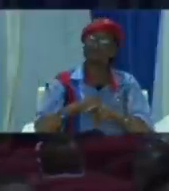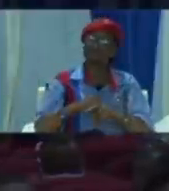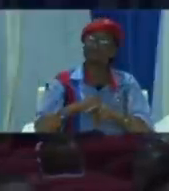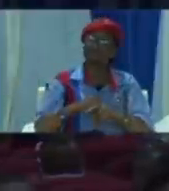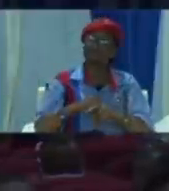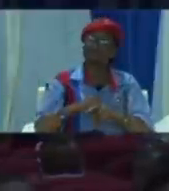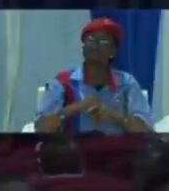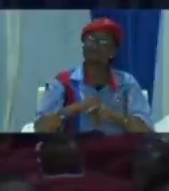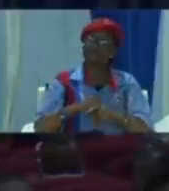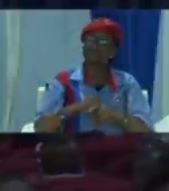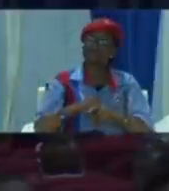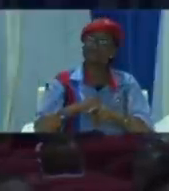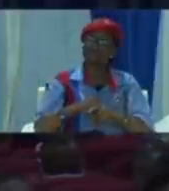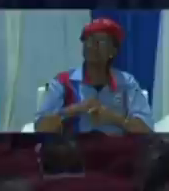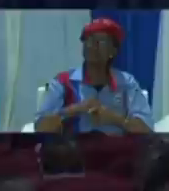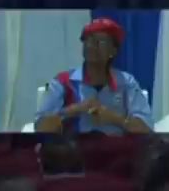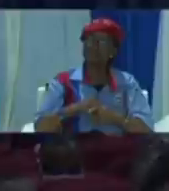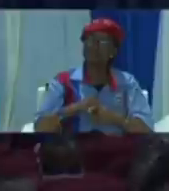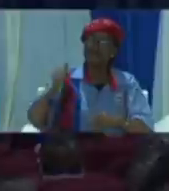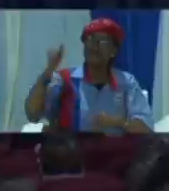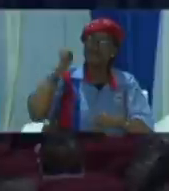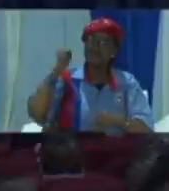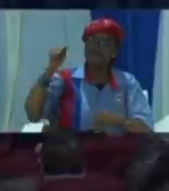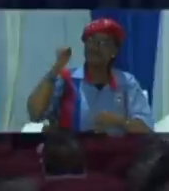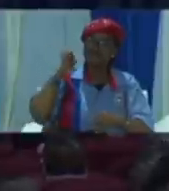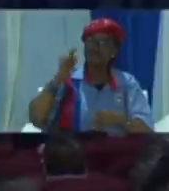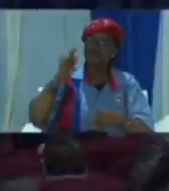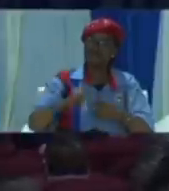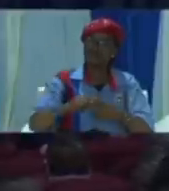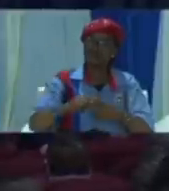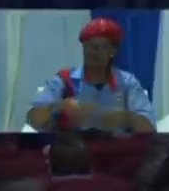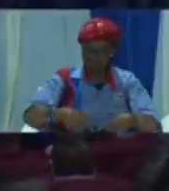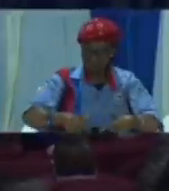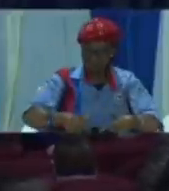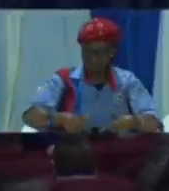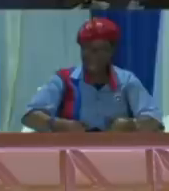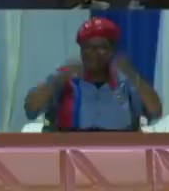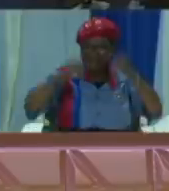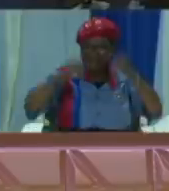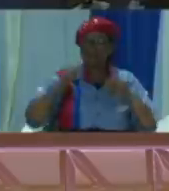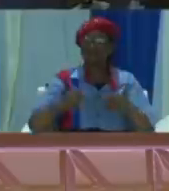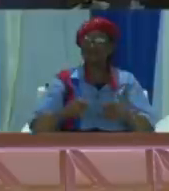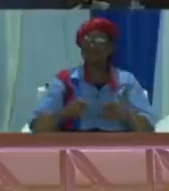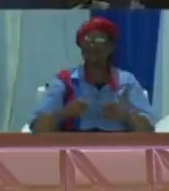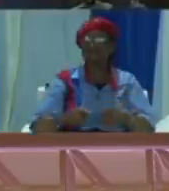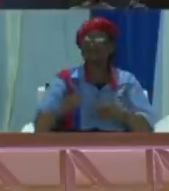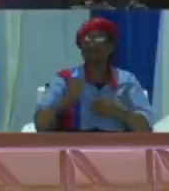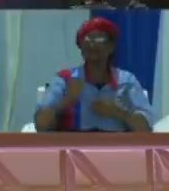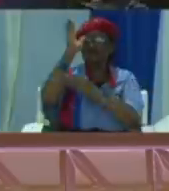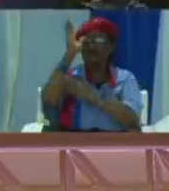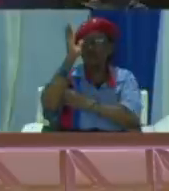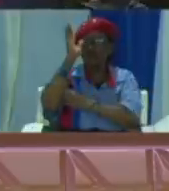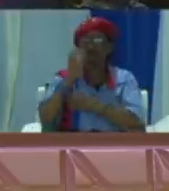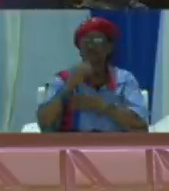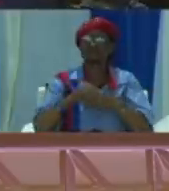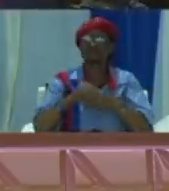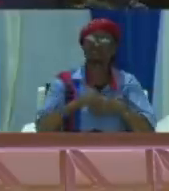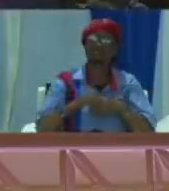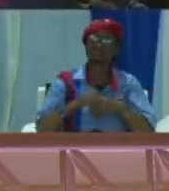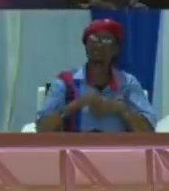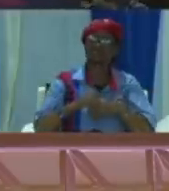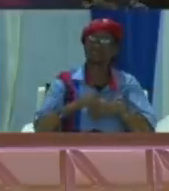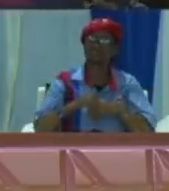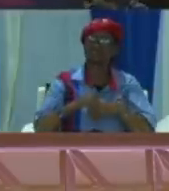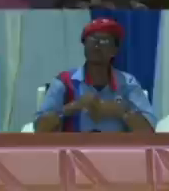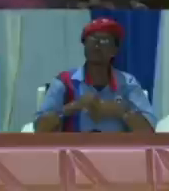Refuse to annoy God. lati se olorun ma mu